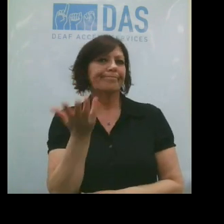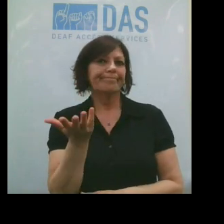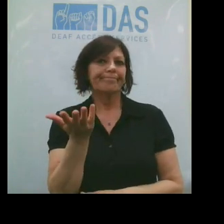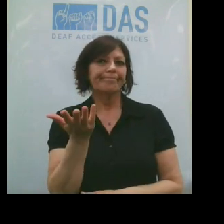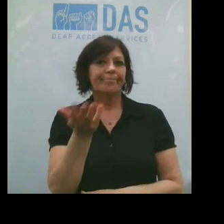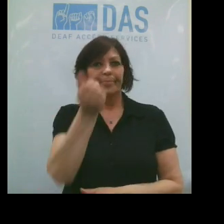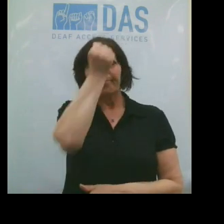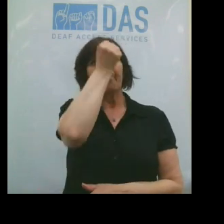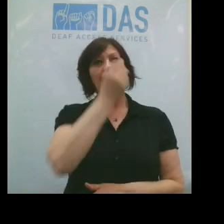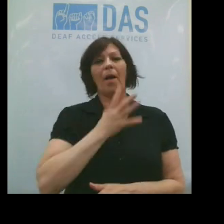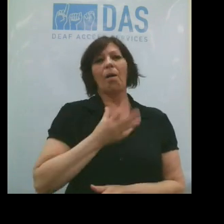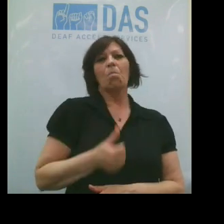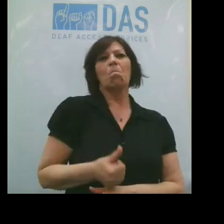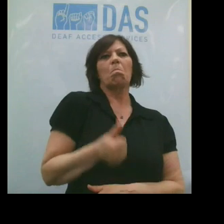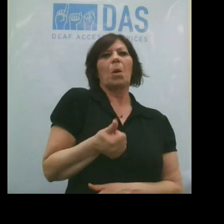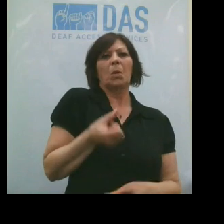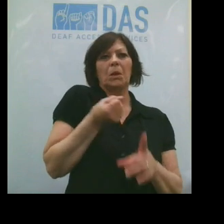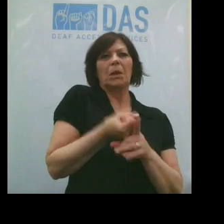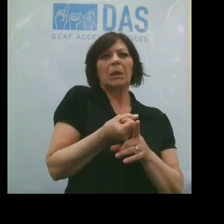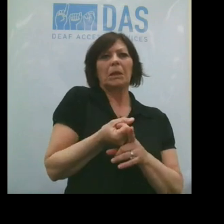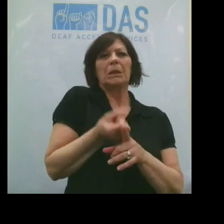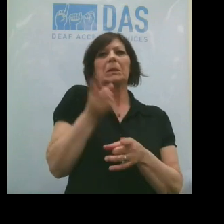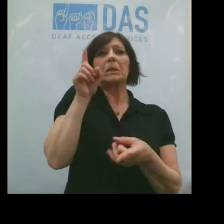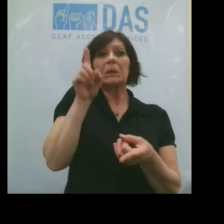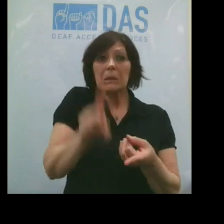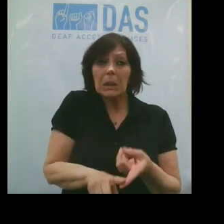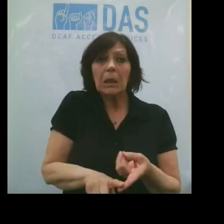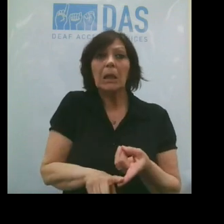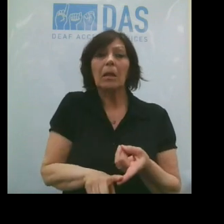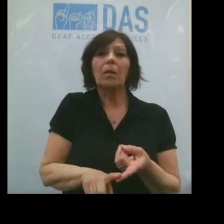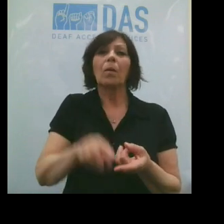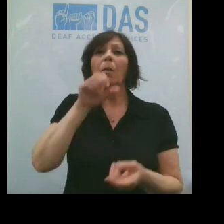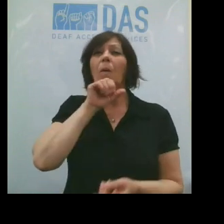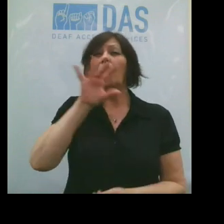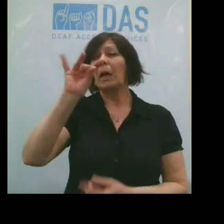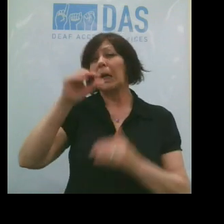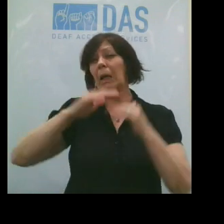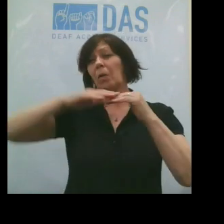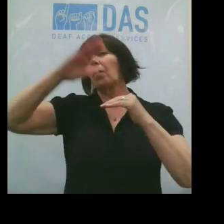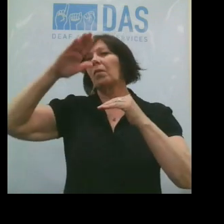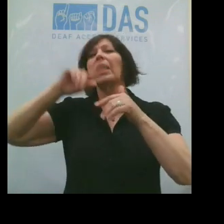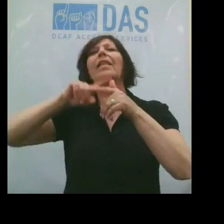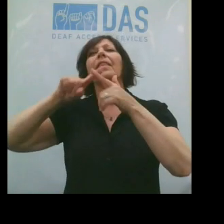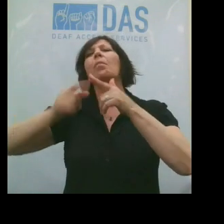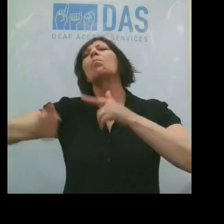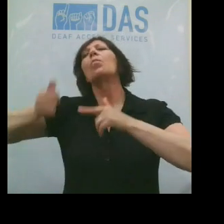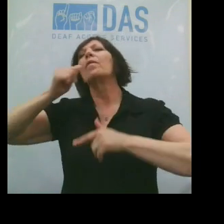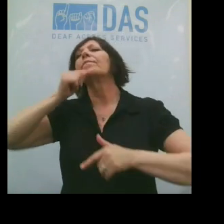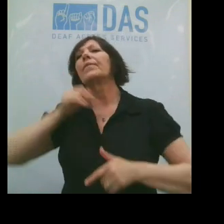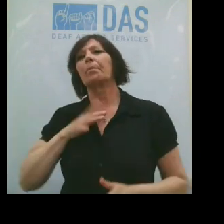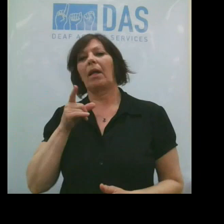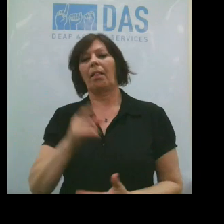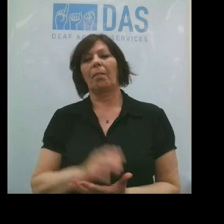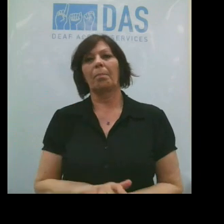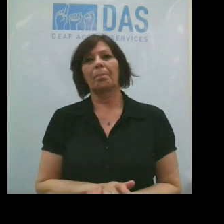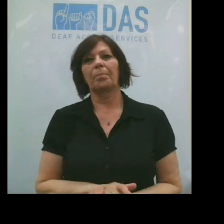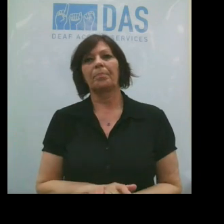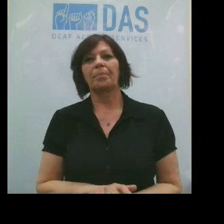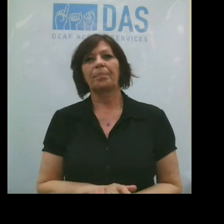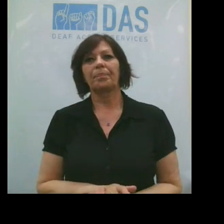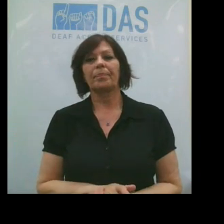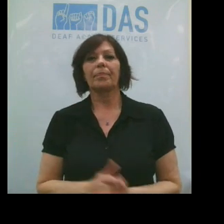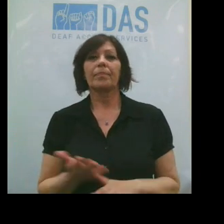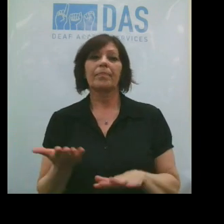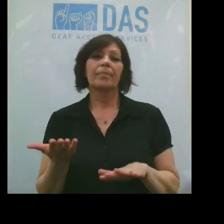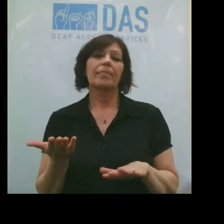that males make up the majority up until you hit the 80 and over range, and then females make up the majority at that point.